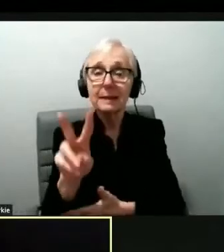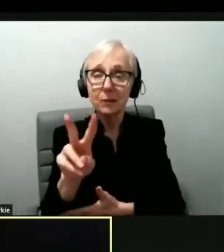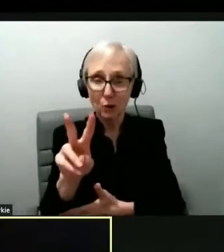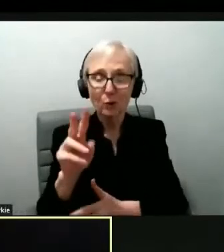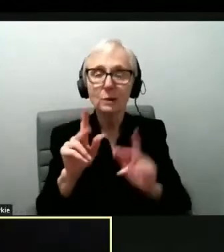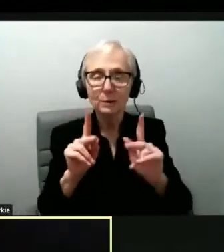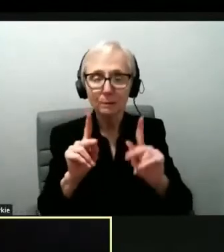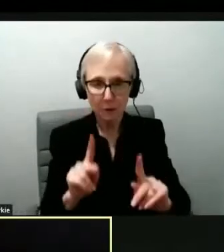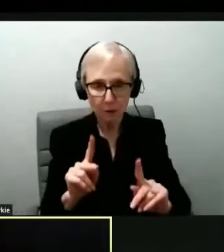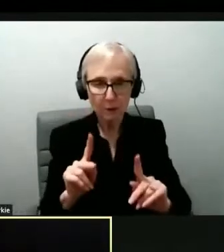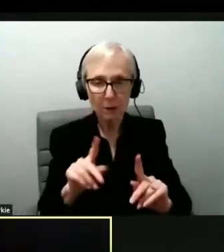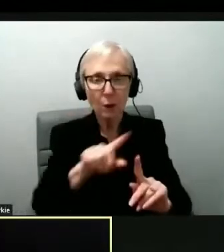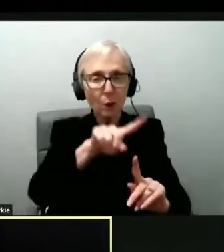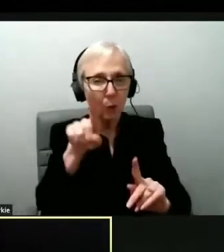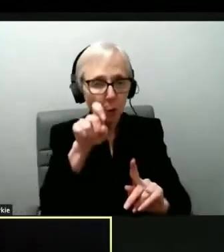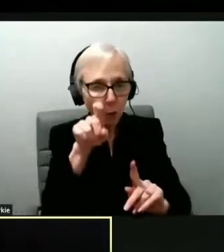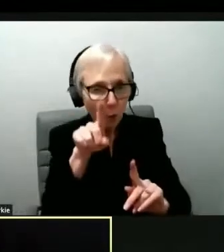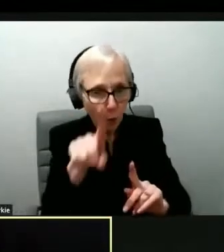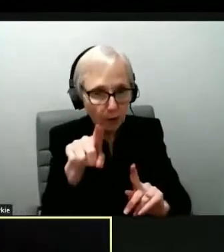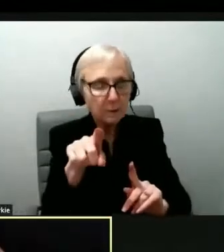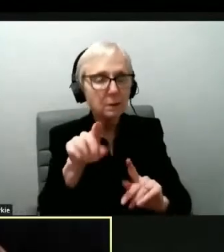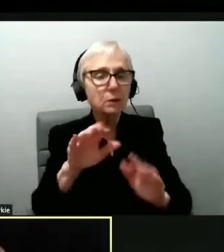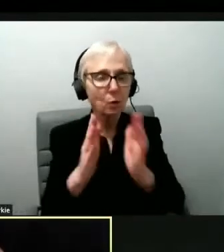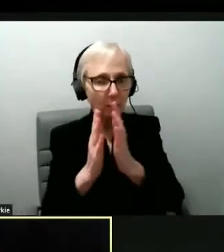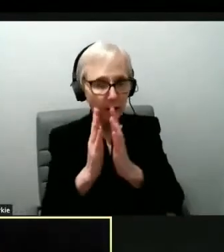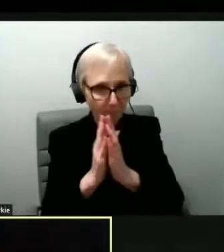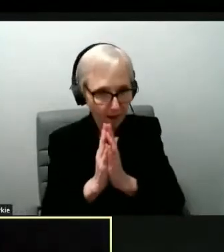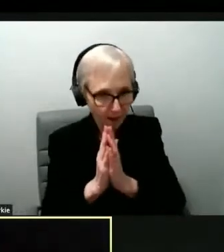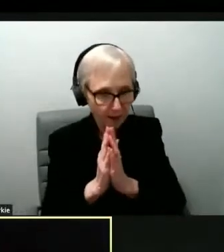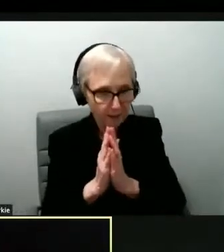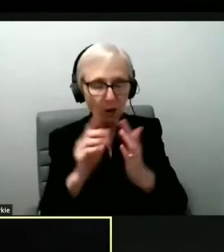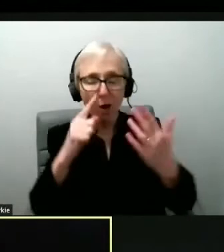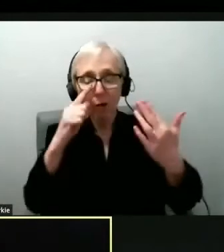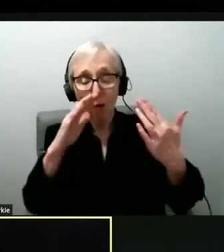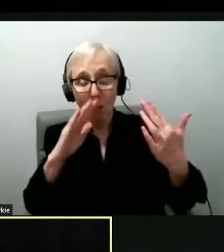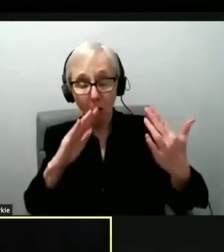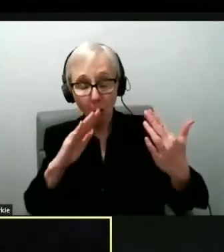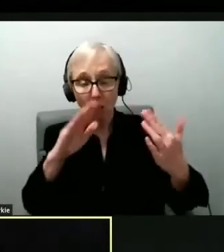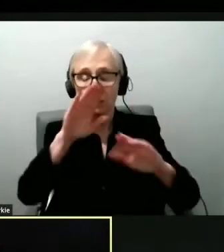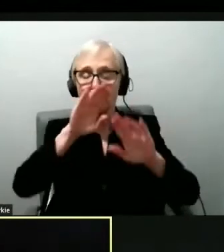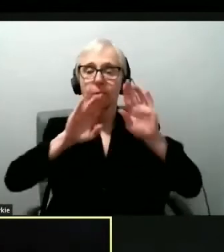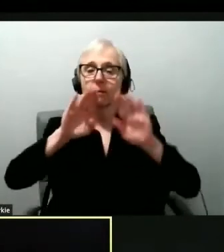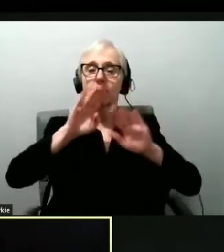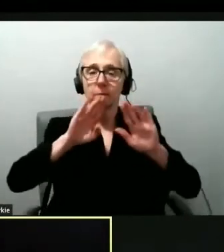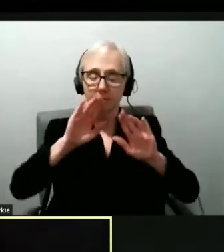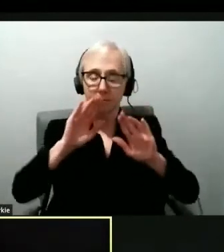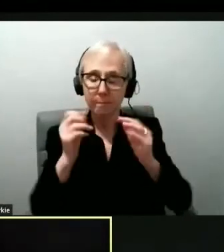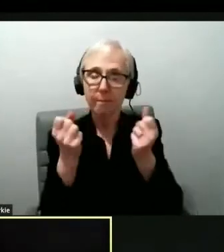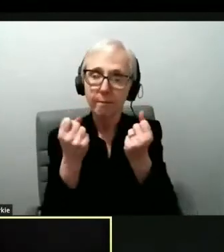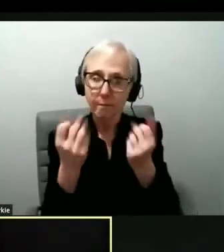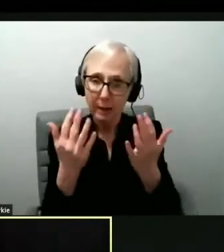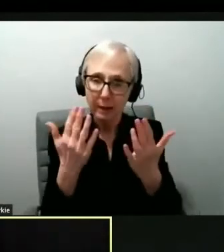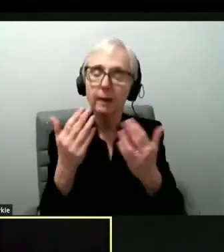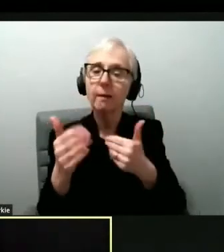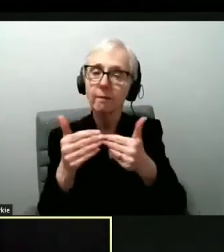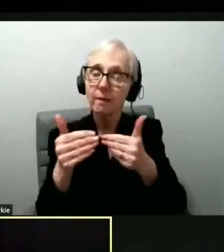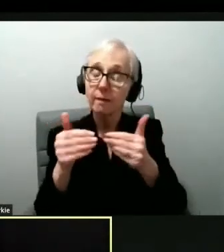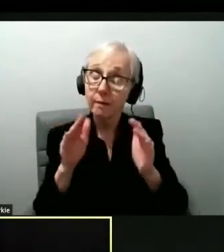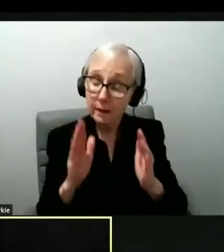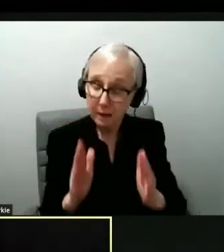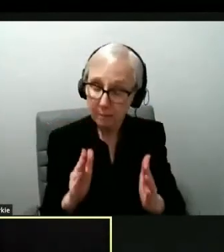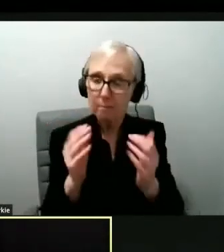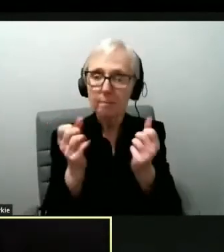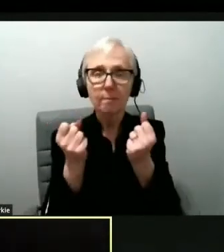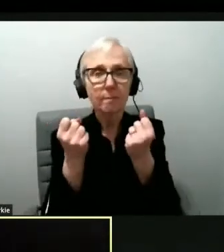me. The questions we have been asked to deliver represent the hopes and frustrations of many of our neighbors. I recognize many of the